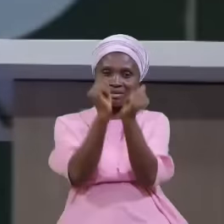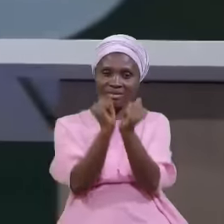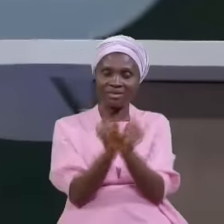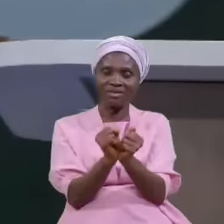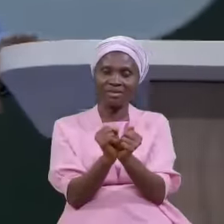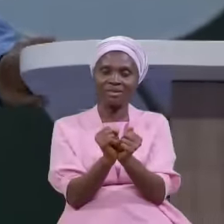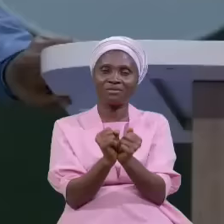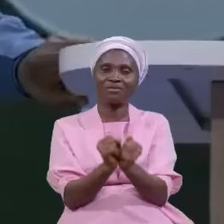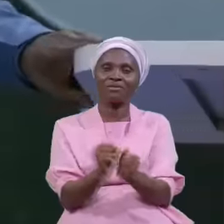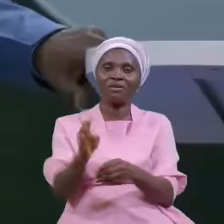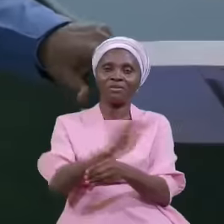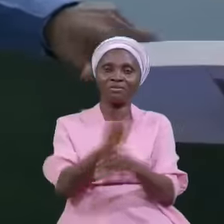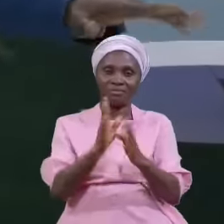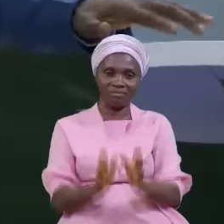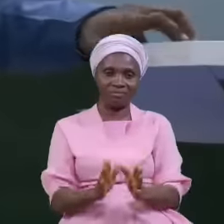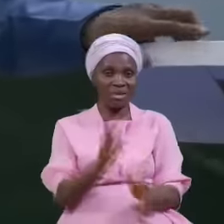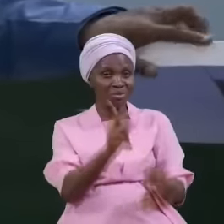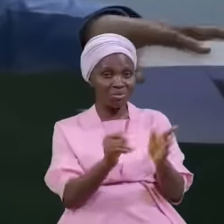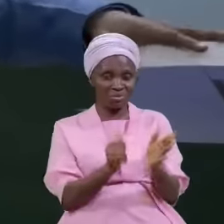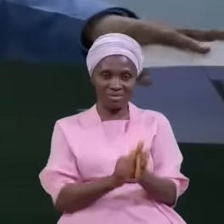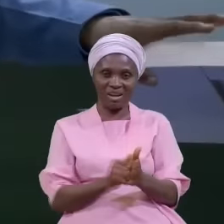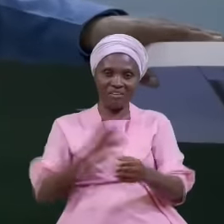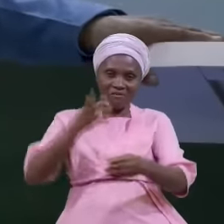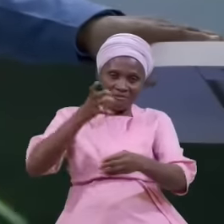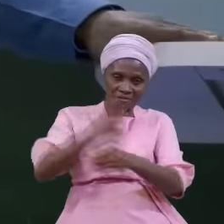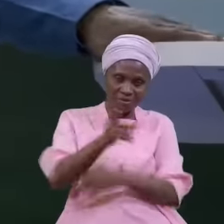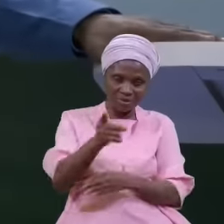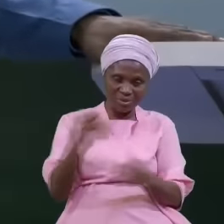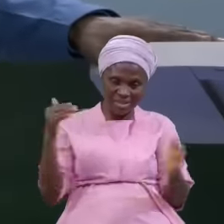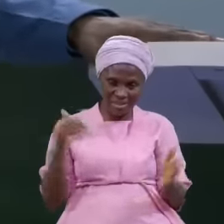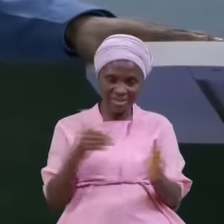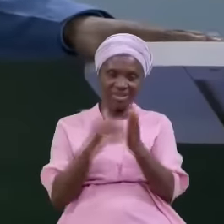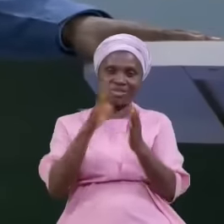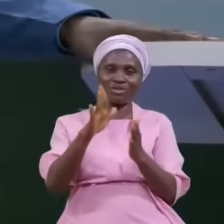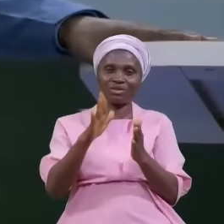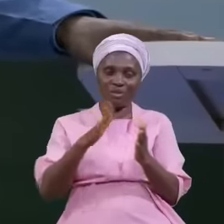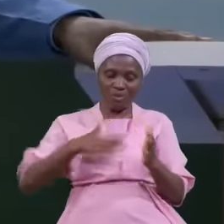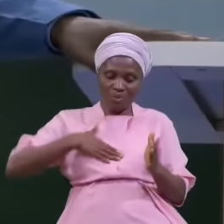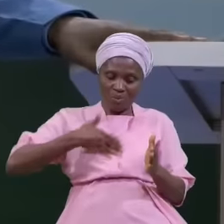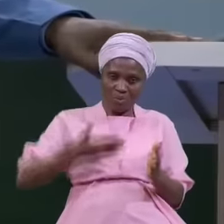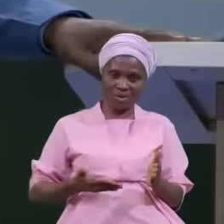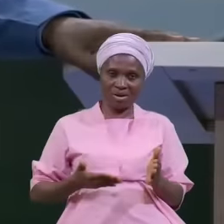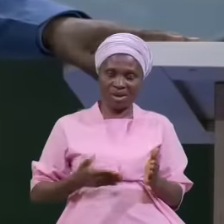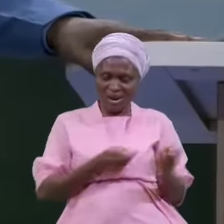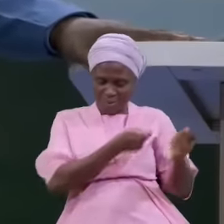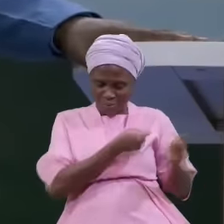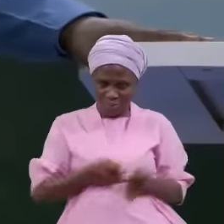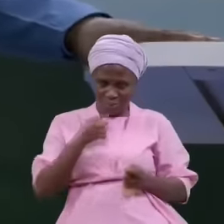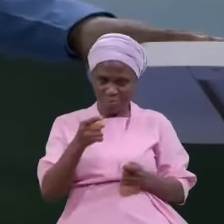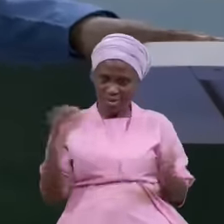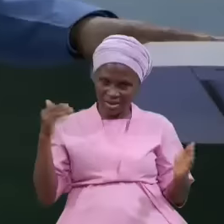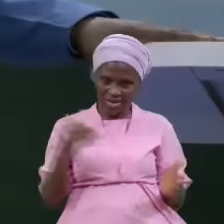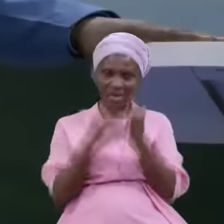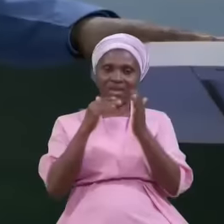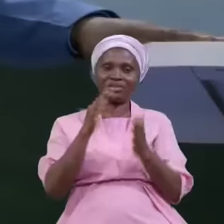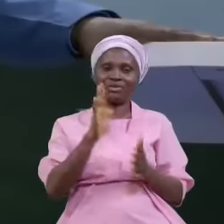your will and pull you against your will. Slave trade has stopped many years